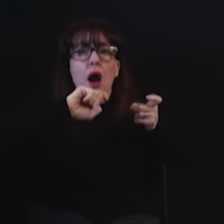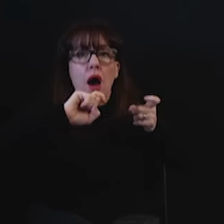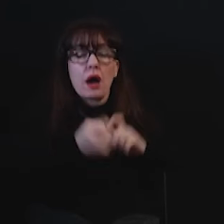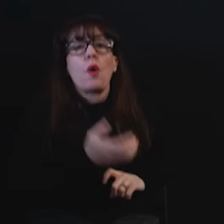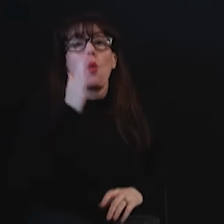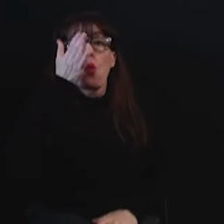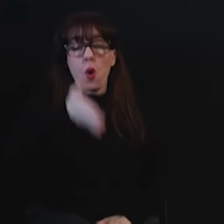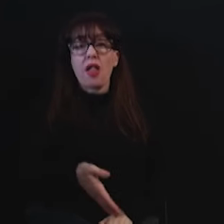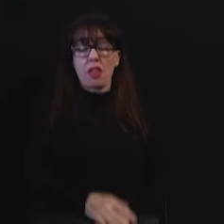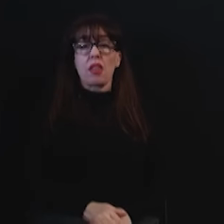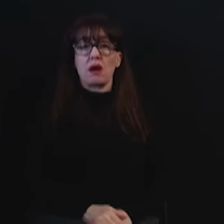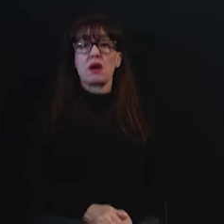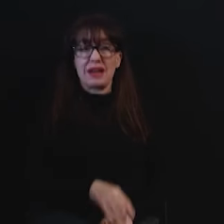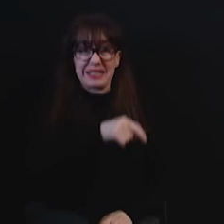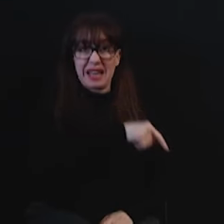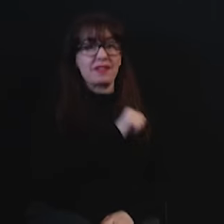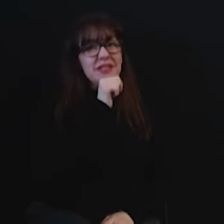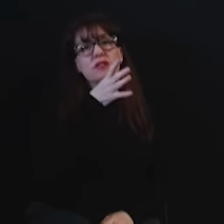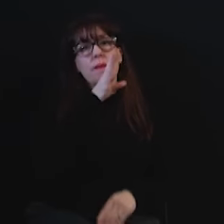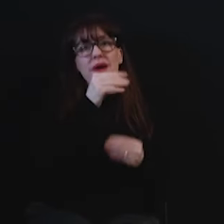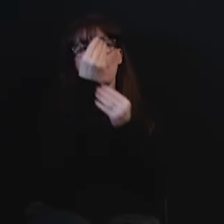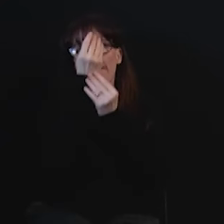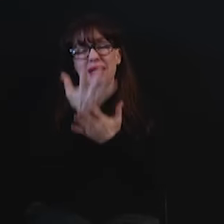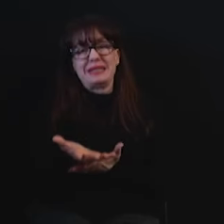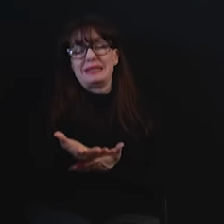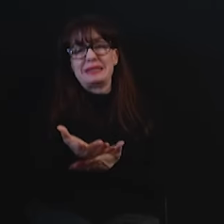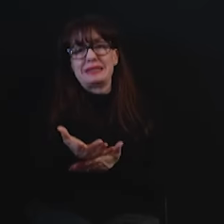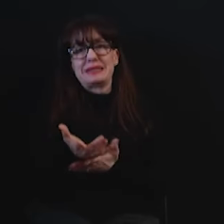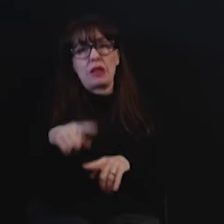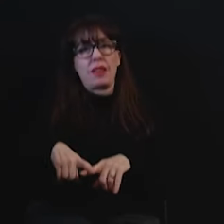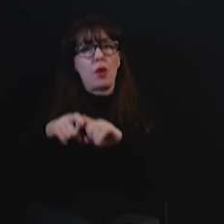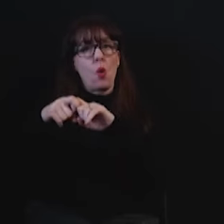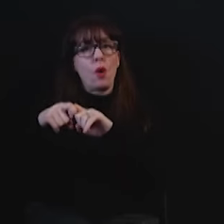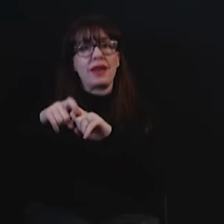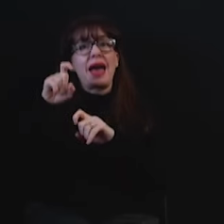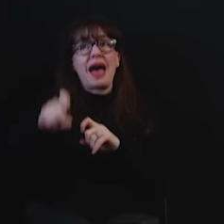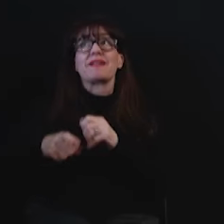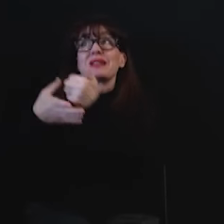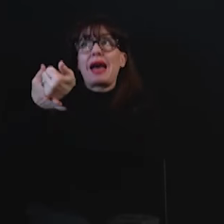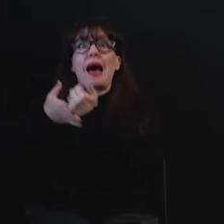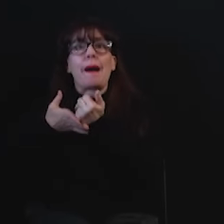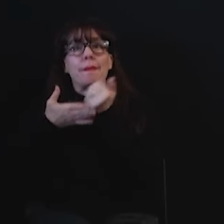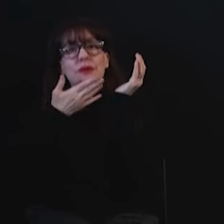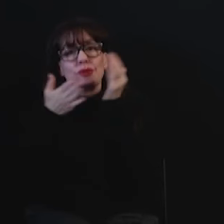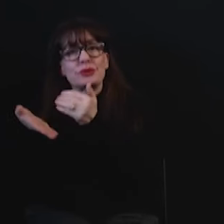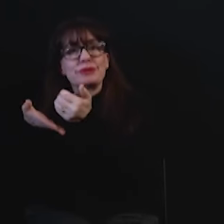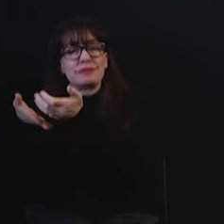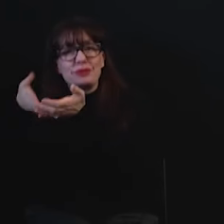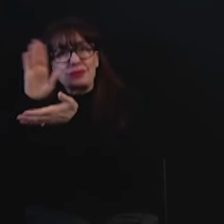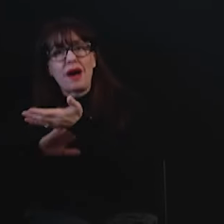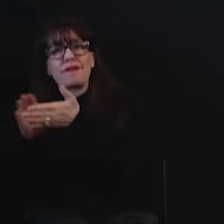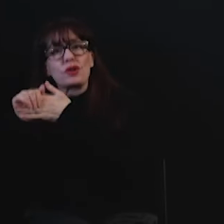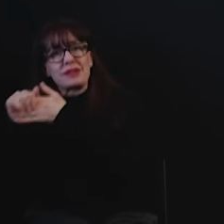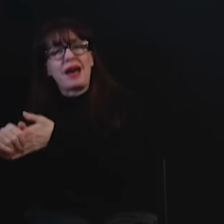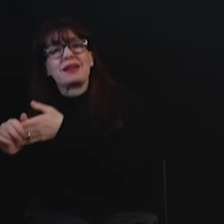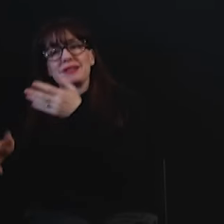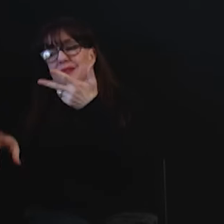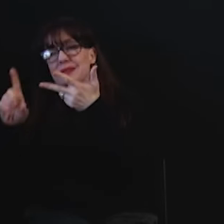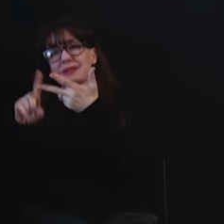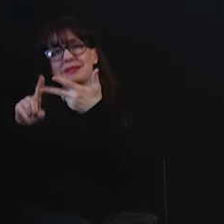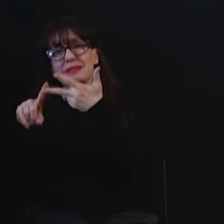David never talks about obedience until he's always talked about needing God's help, turning to God for guidance,